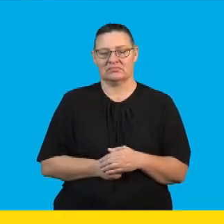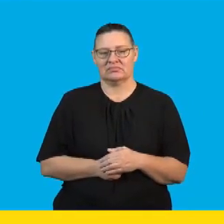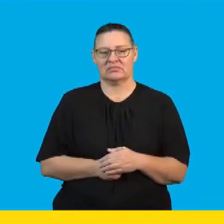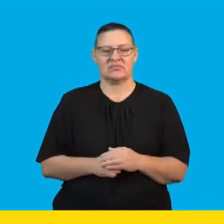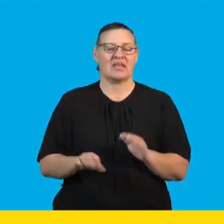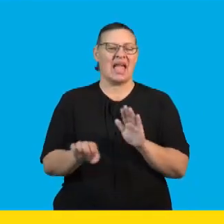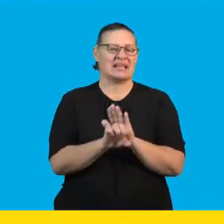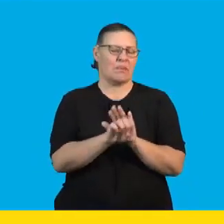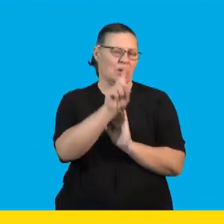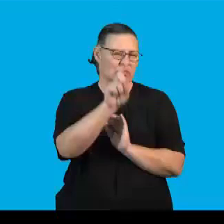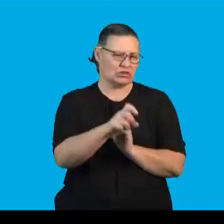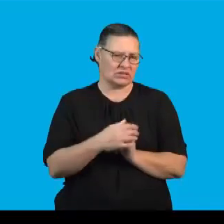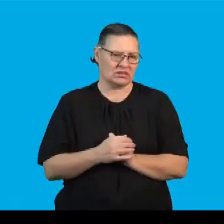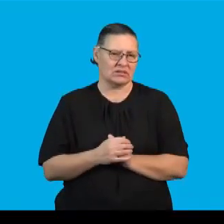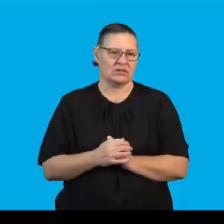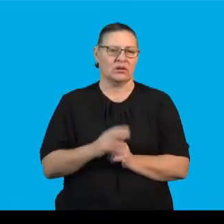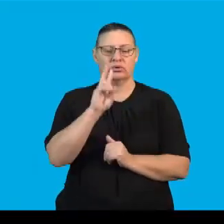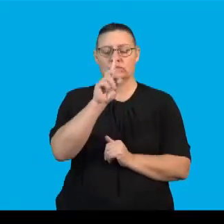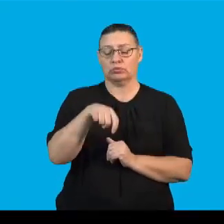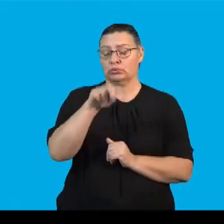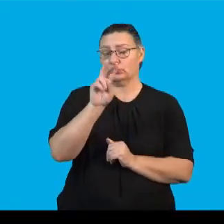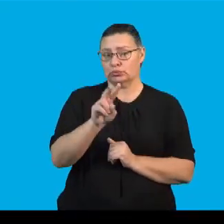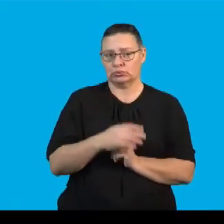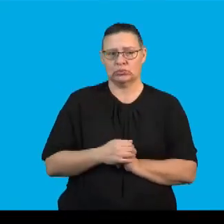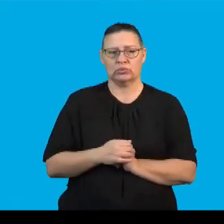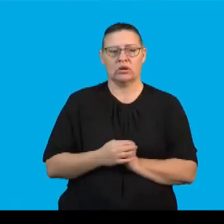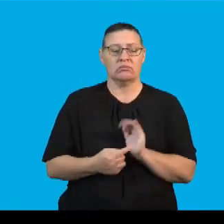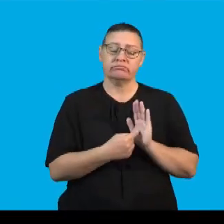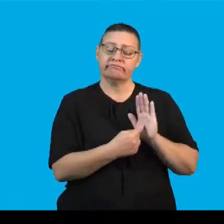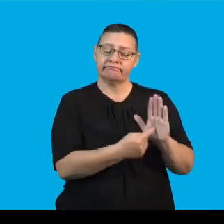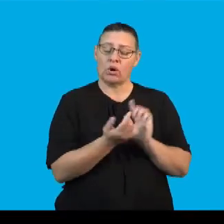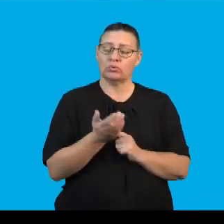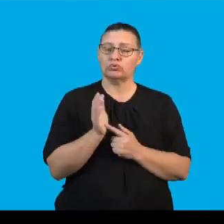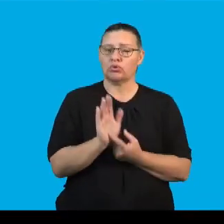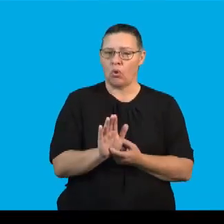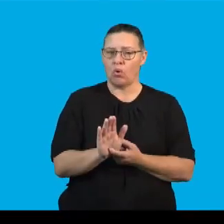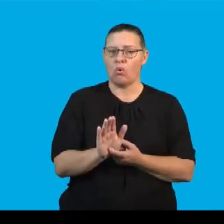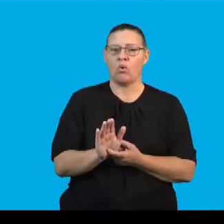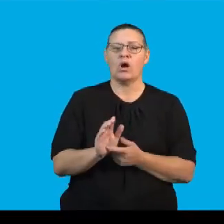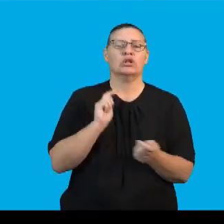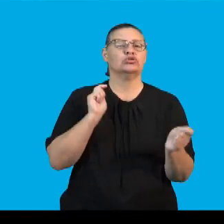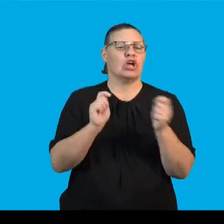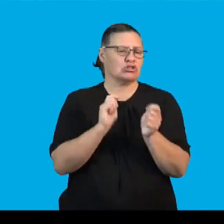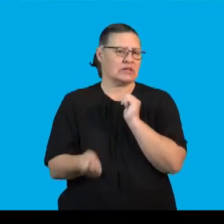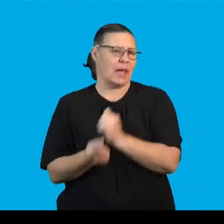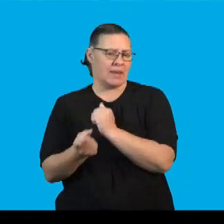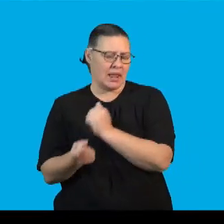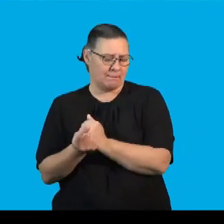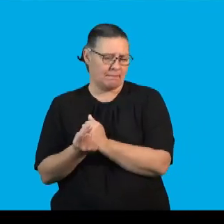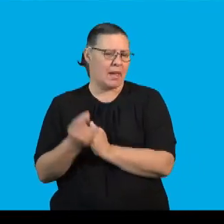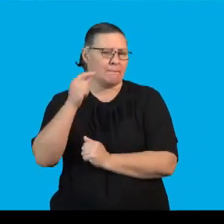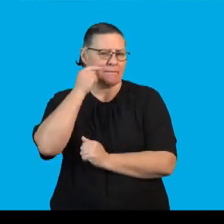We've got an example question. 2.2. The diagram below shows some of the changes that take place